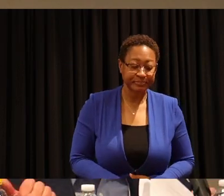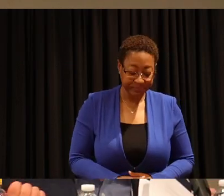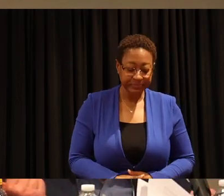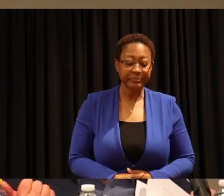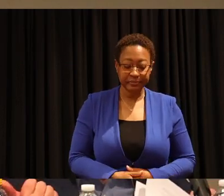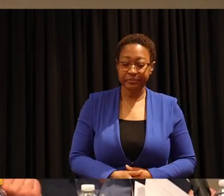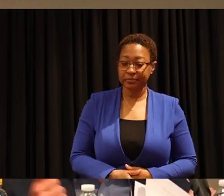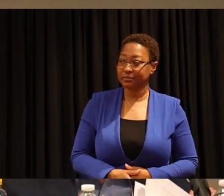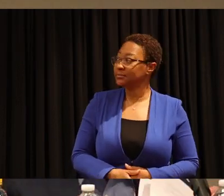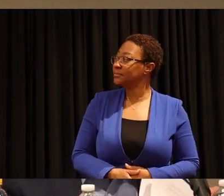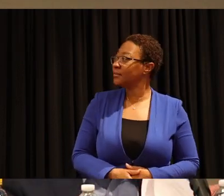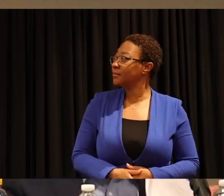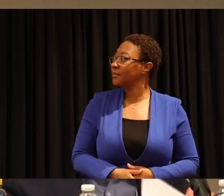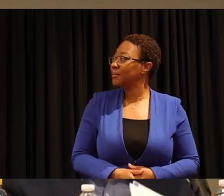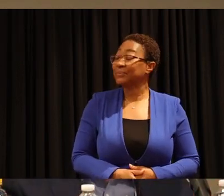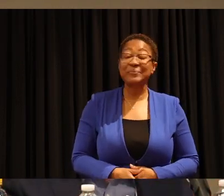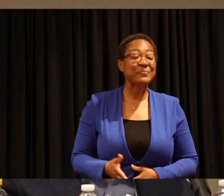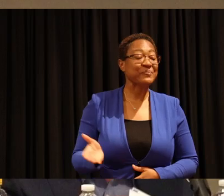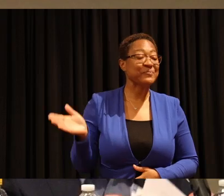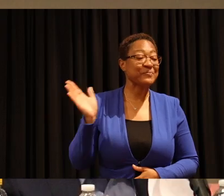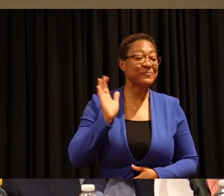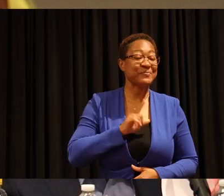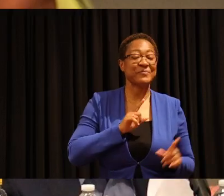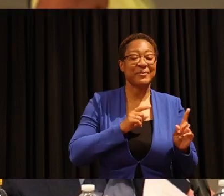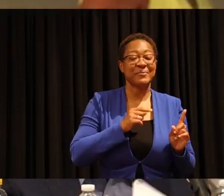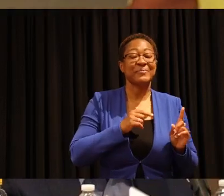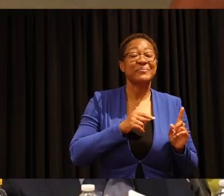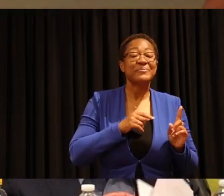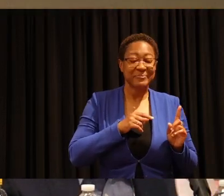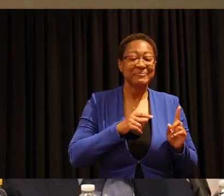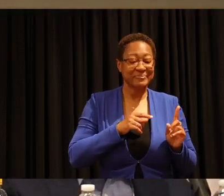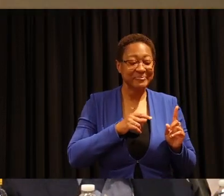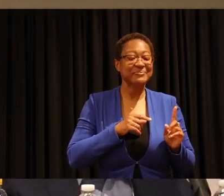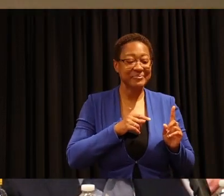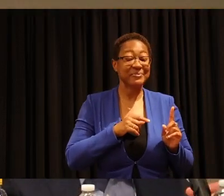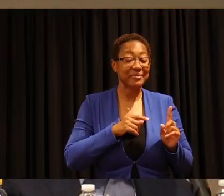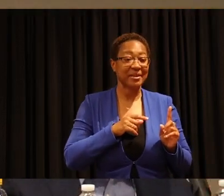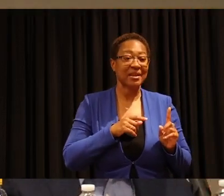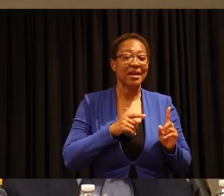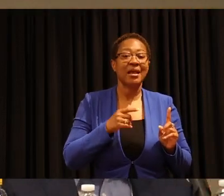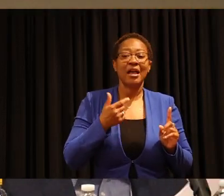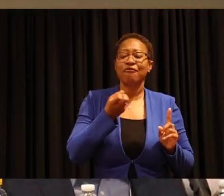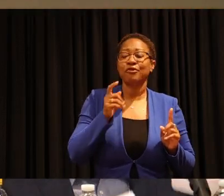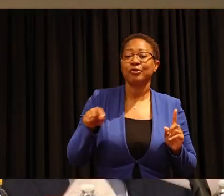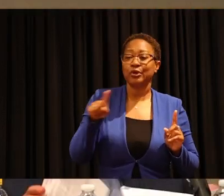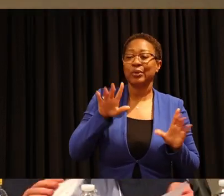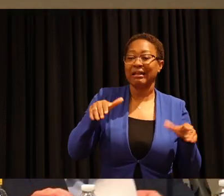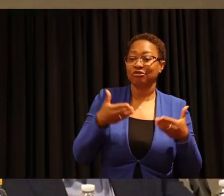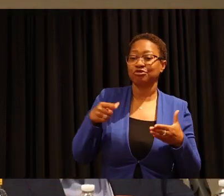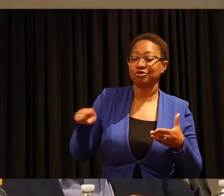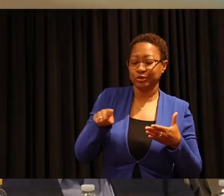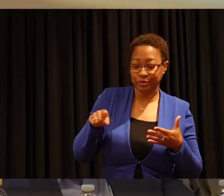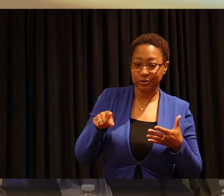Go ahead, you never had to do your intro. I appreciate it. Just want to say, I've got a couple of you as well that when I introduced you,